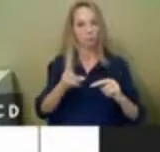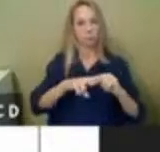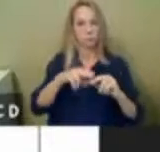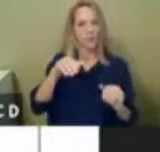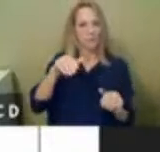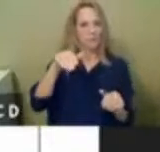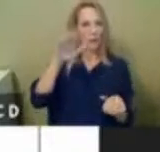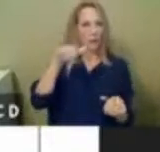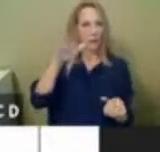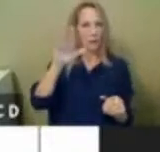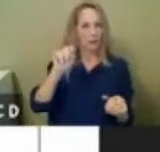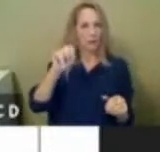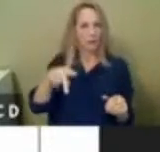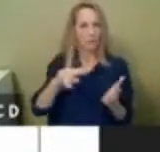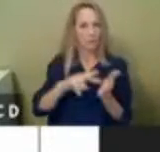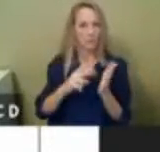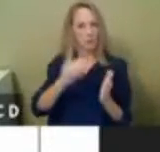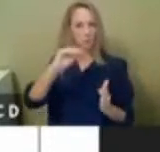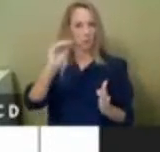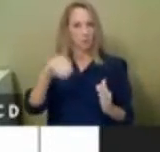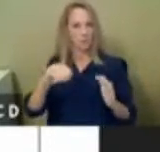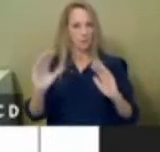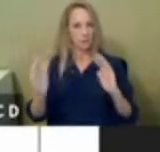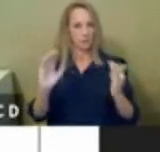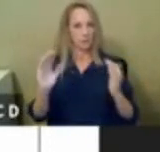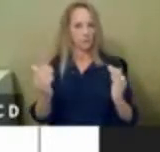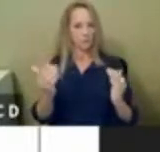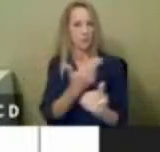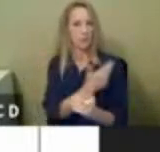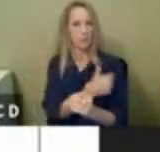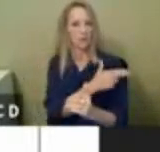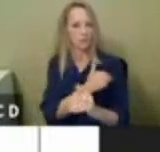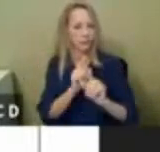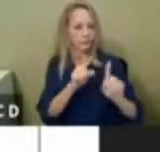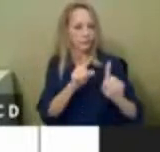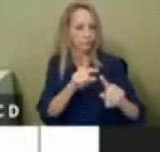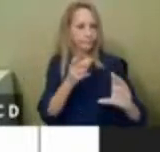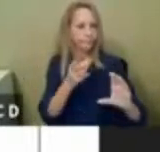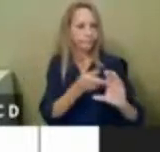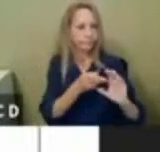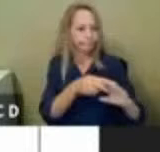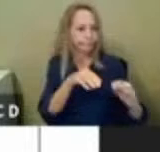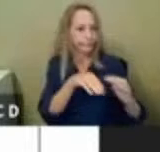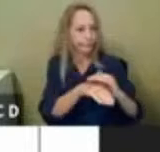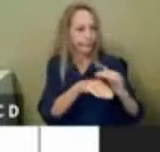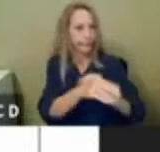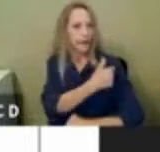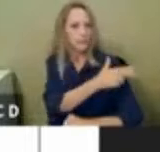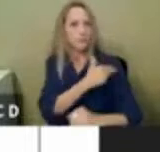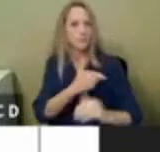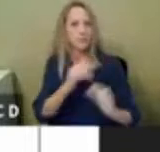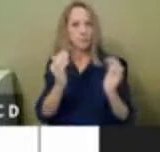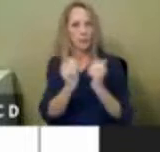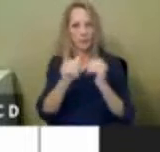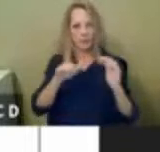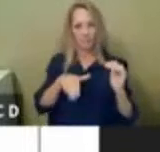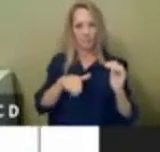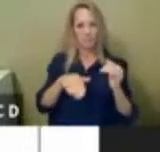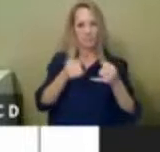in terms of, on a percentage basis, hospitalization growth than those on the bottom. And so as